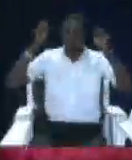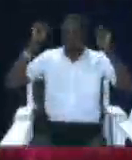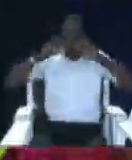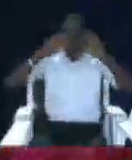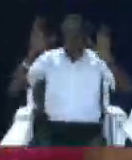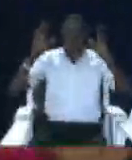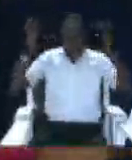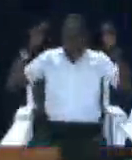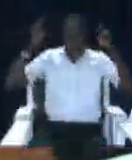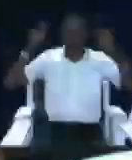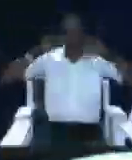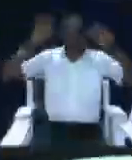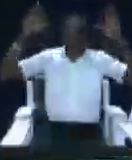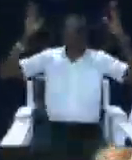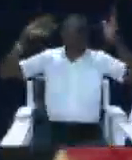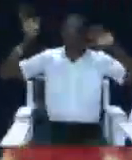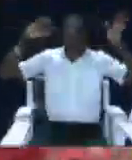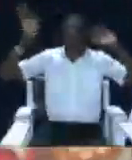Praise the Lord.